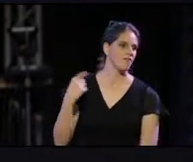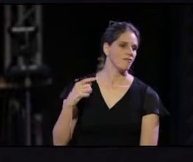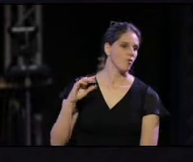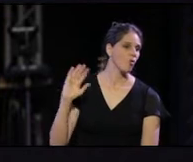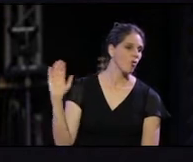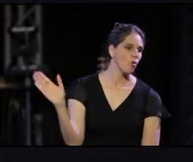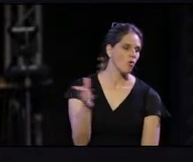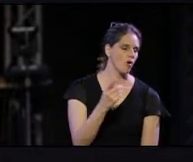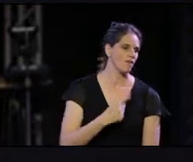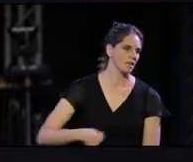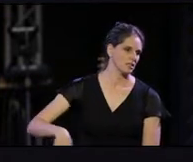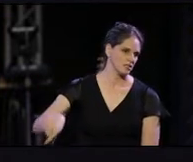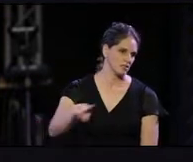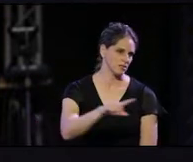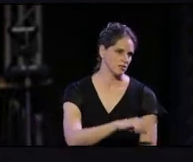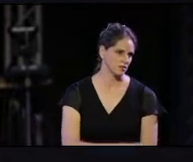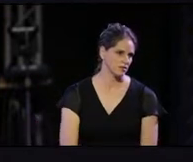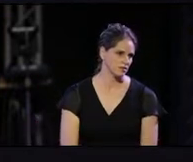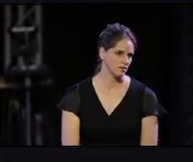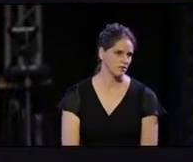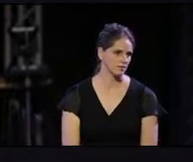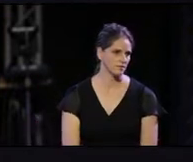for us.